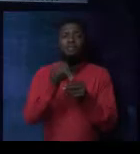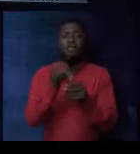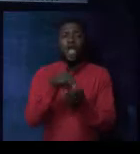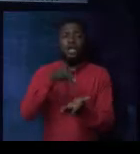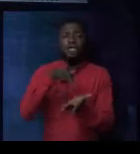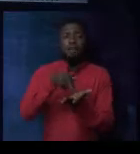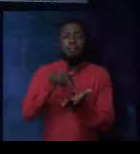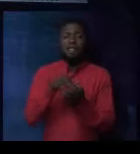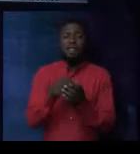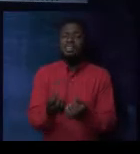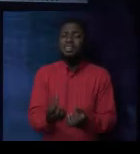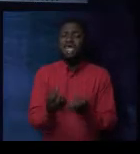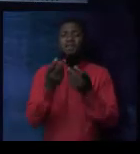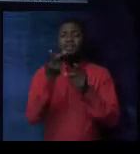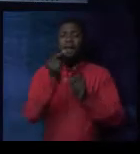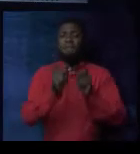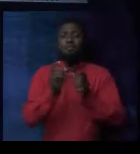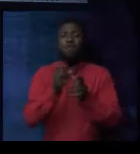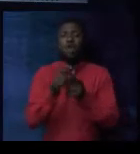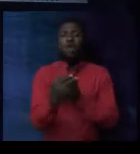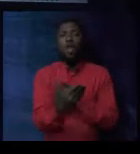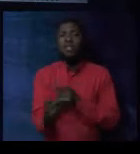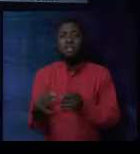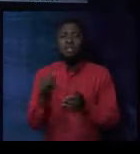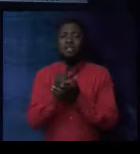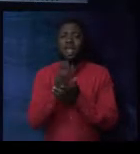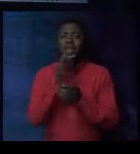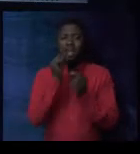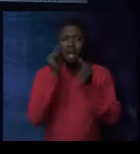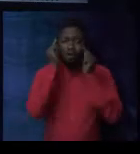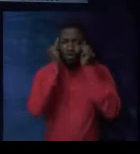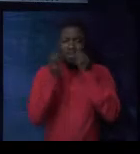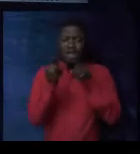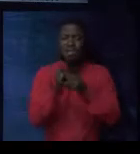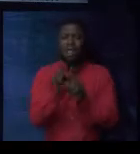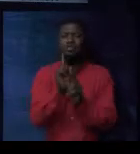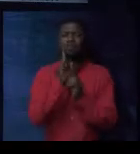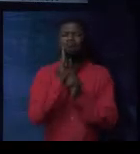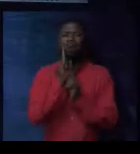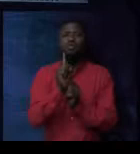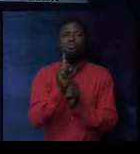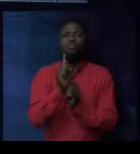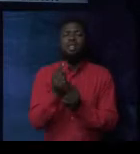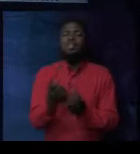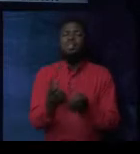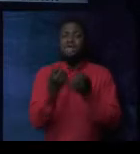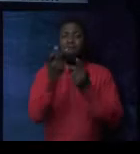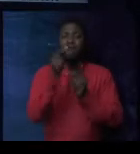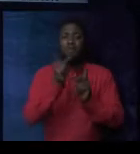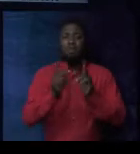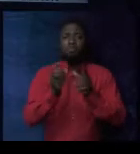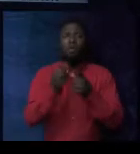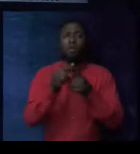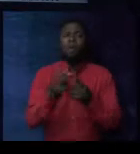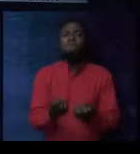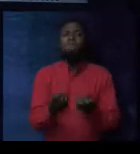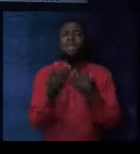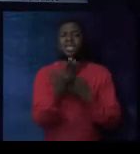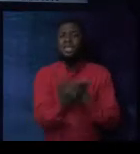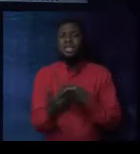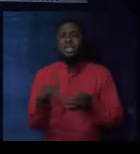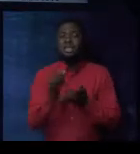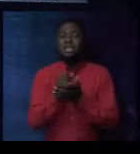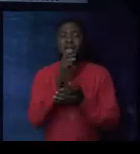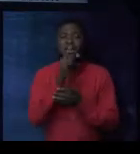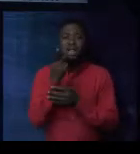A collective noun represents several people or things that are considered as one. Several people or